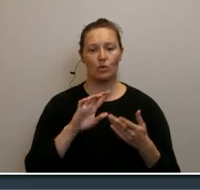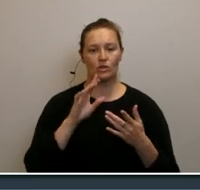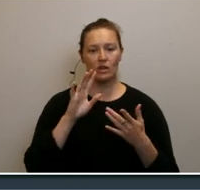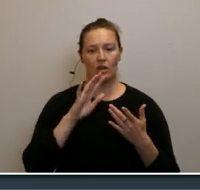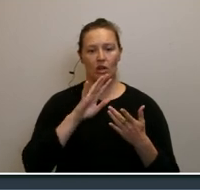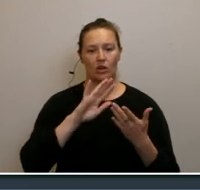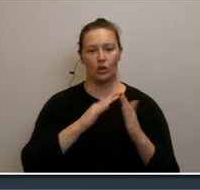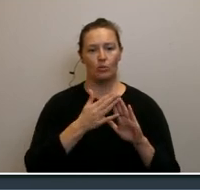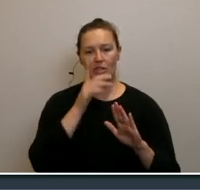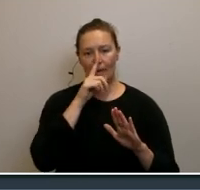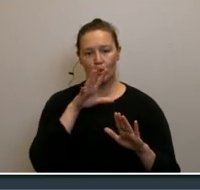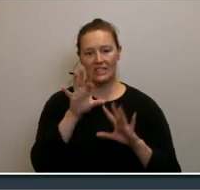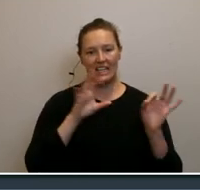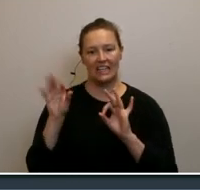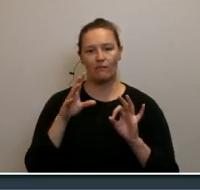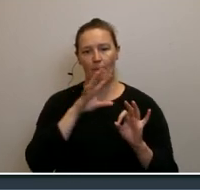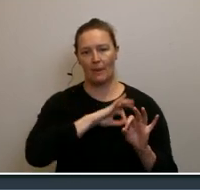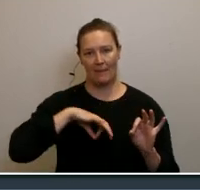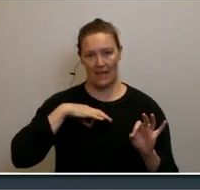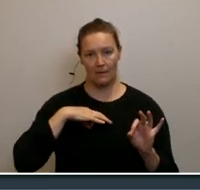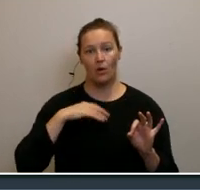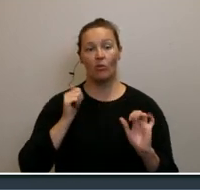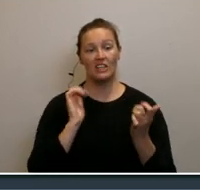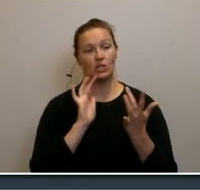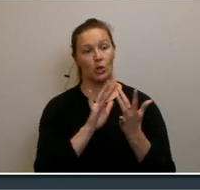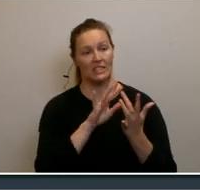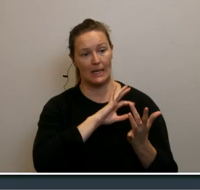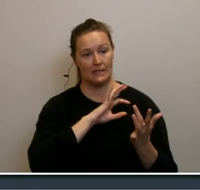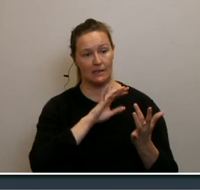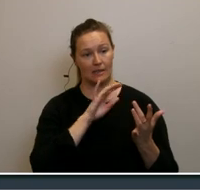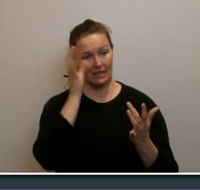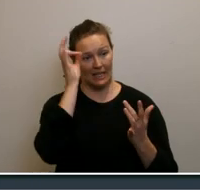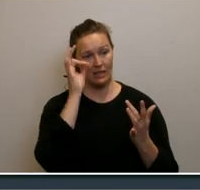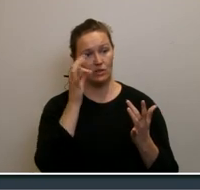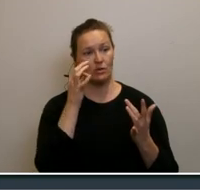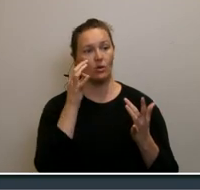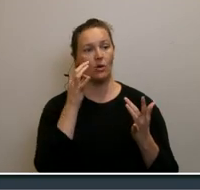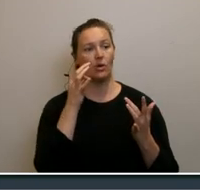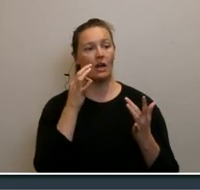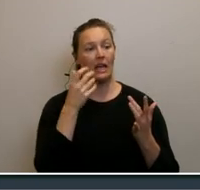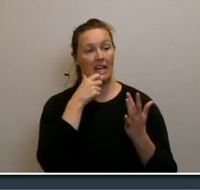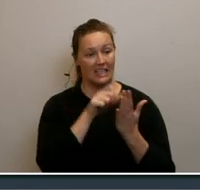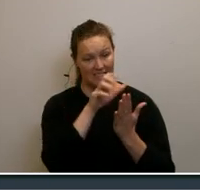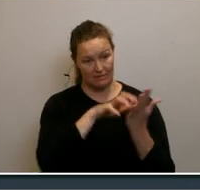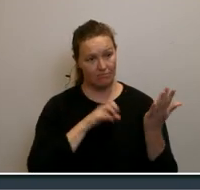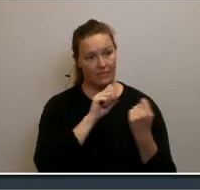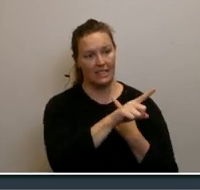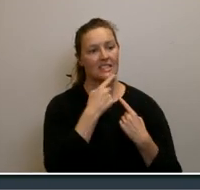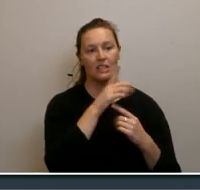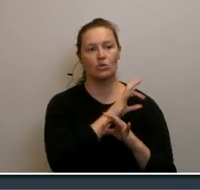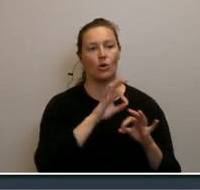by the Mayor. We've since contacted the Council in writing and expressing a vote of no confidence in the Māori